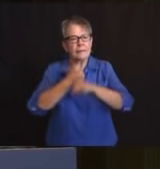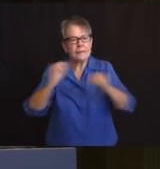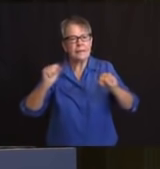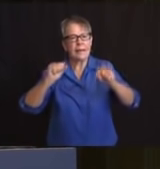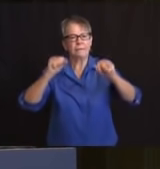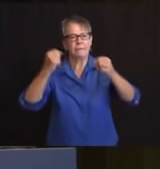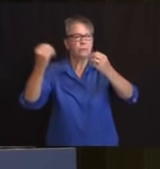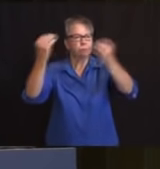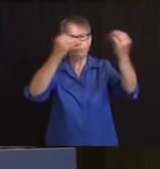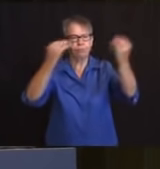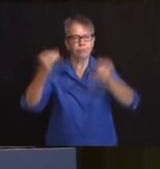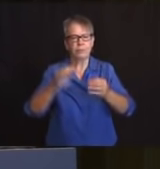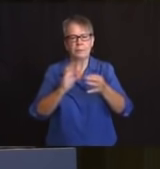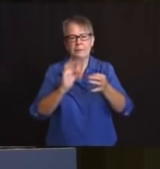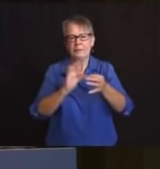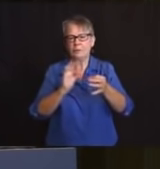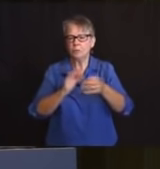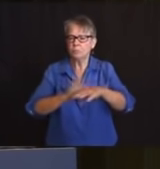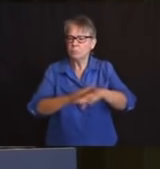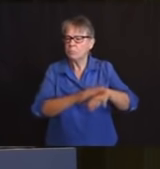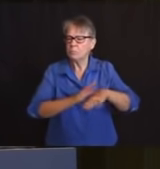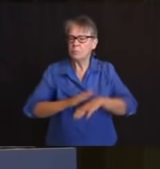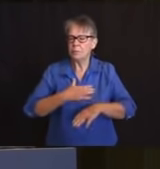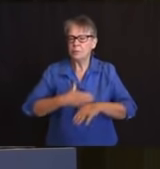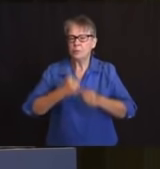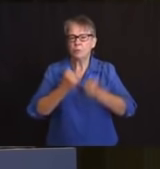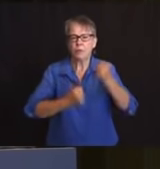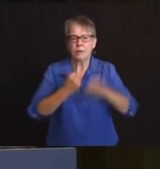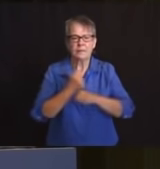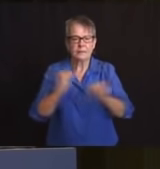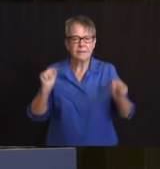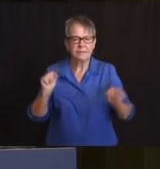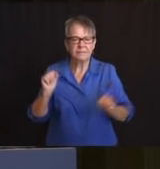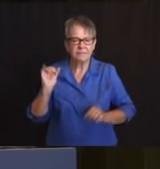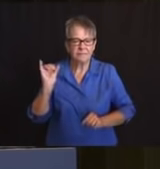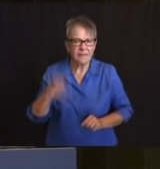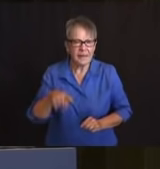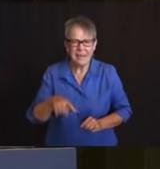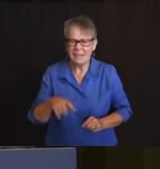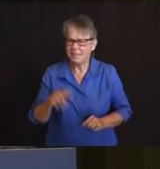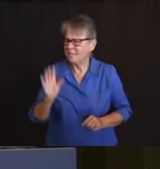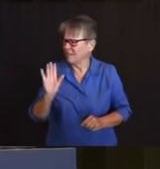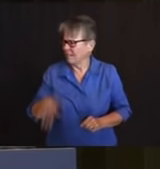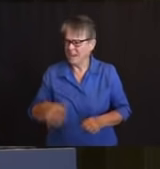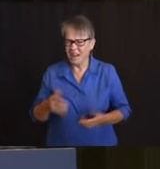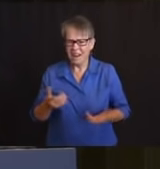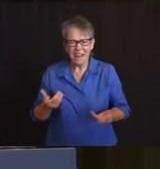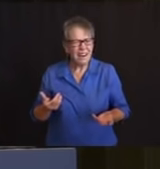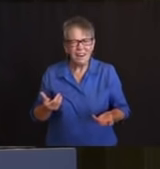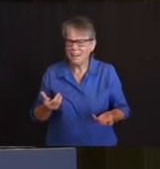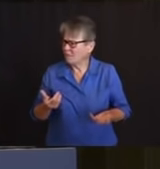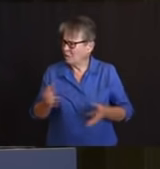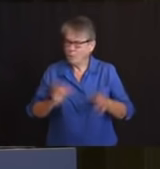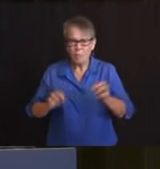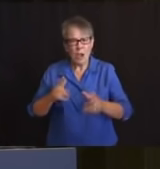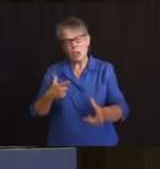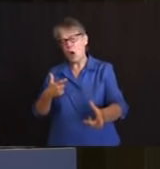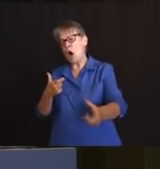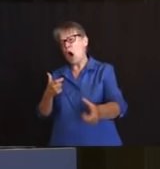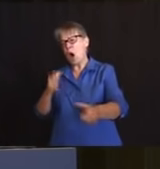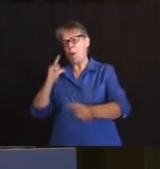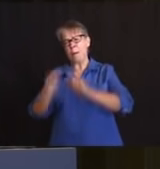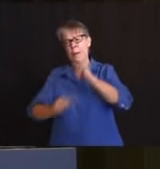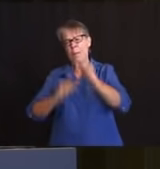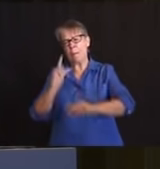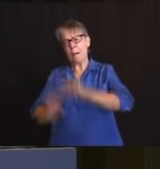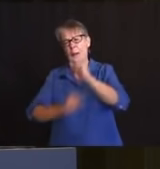summons, to put your own life, law enforcement's life, other motoring public lives at risk over what could ultimately